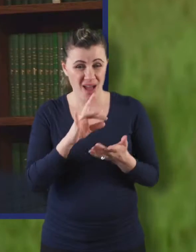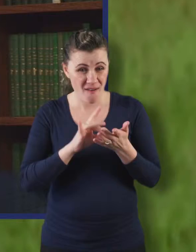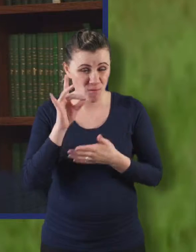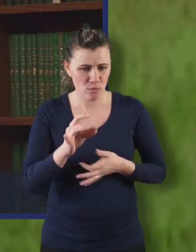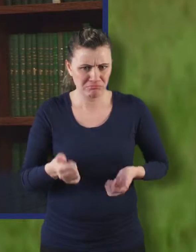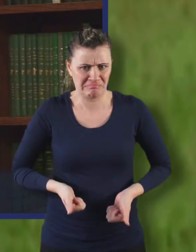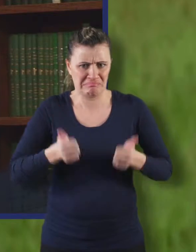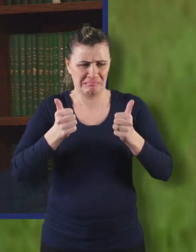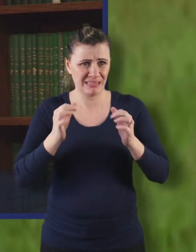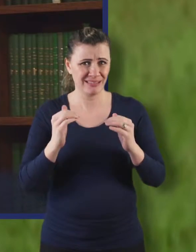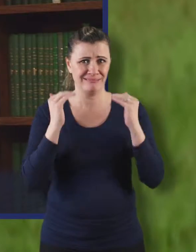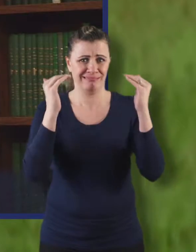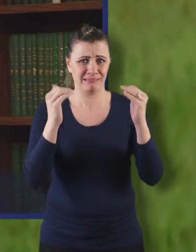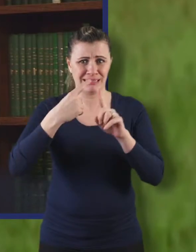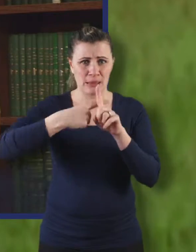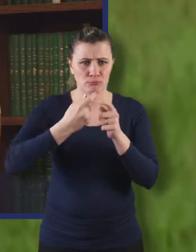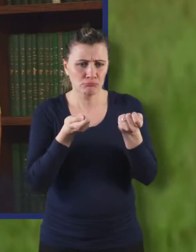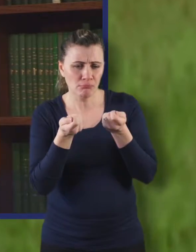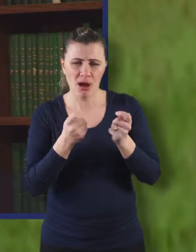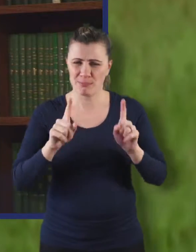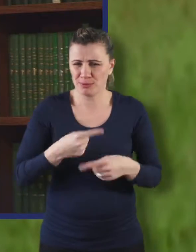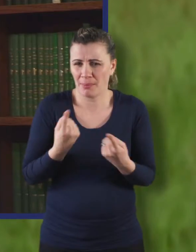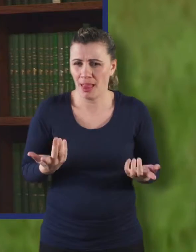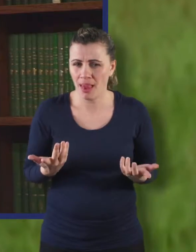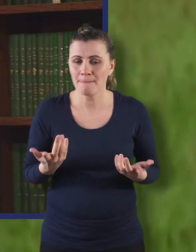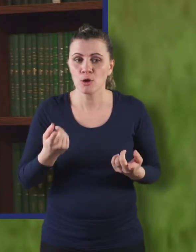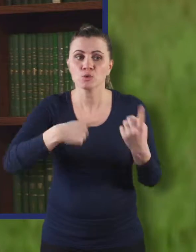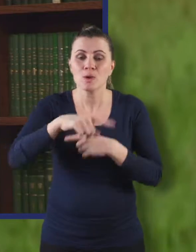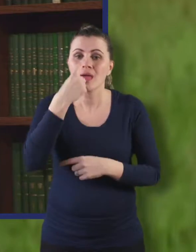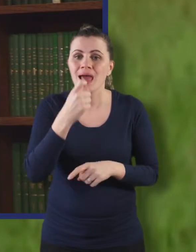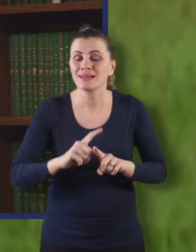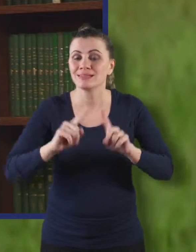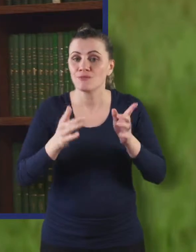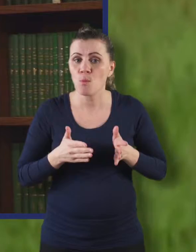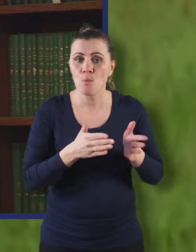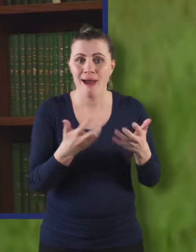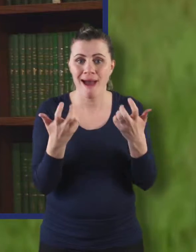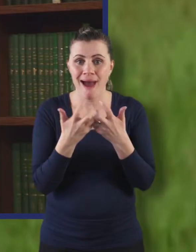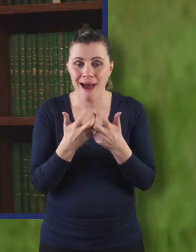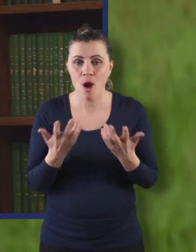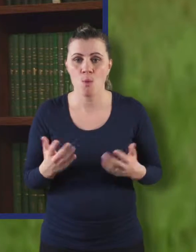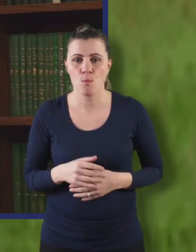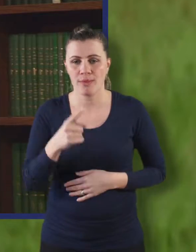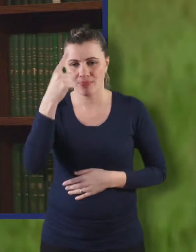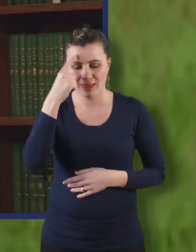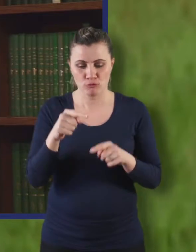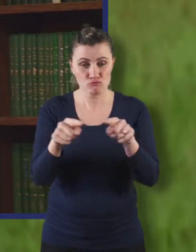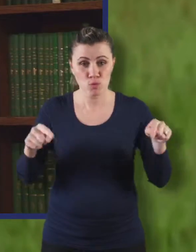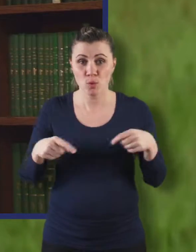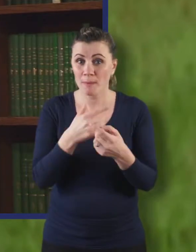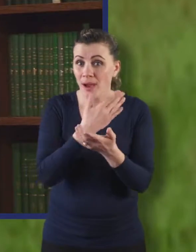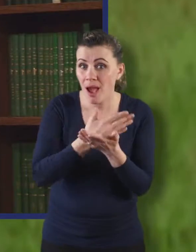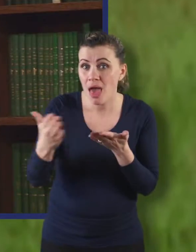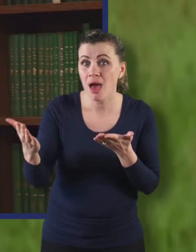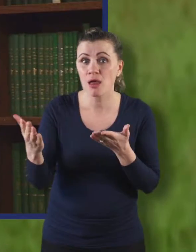as clean and dry as possible. It's okay if you have a space that the temperature fluctuates seasonally, so in winter it gets a lot colder